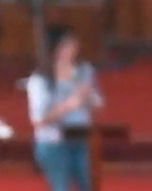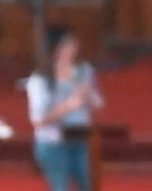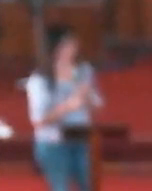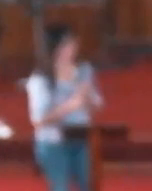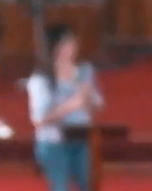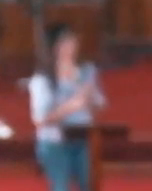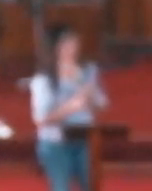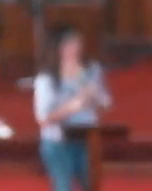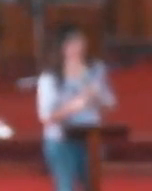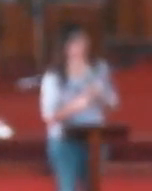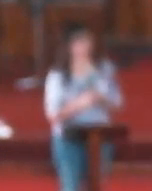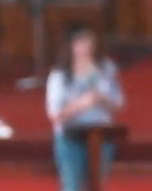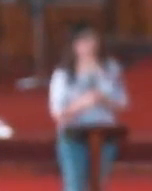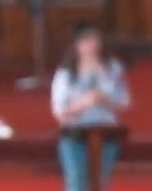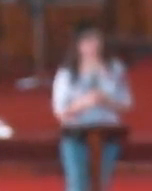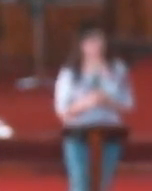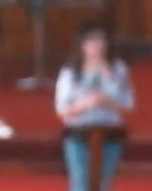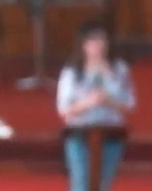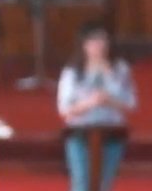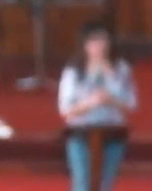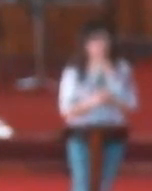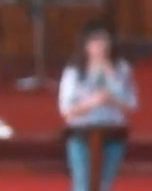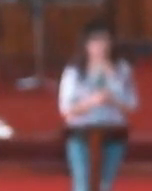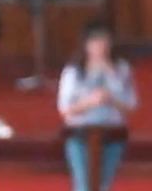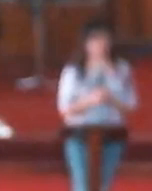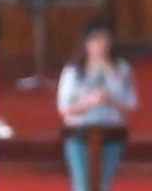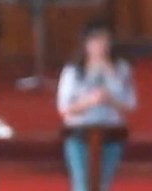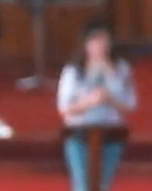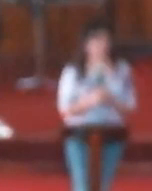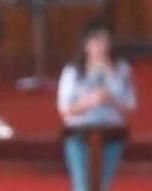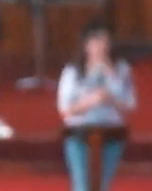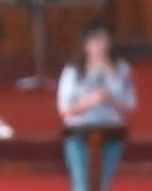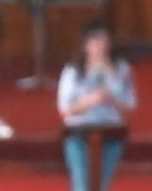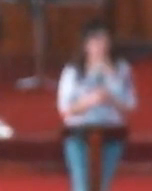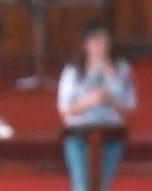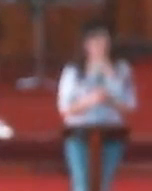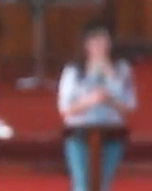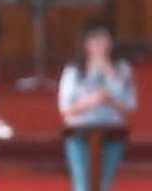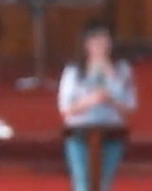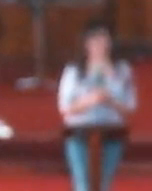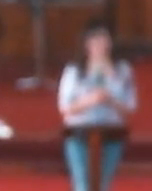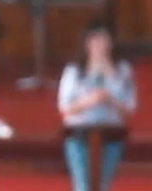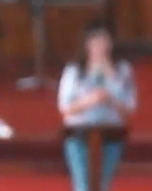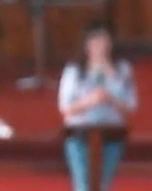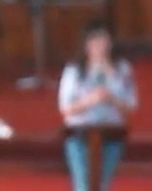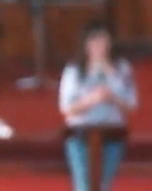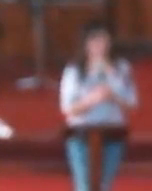Okay, no corrige lo que ella está diciendo. Él no dice, ay, cancele esas palabras porque se van a...